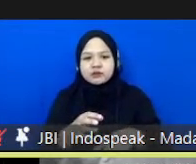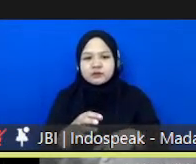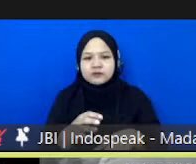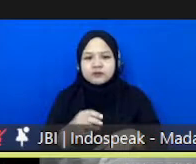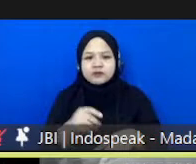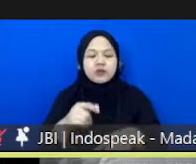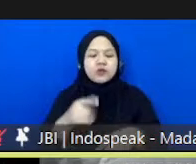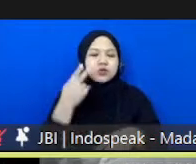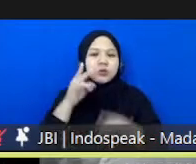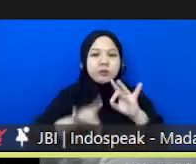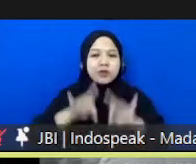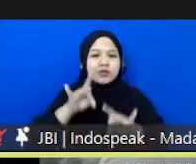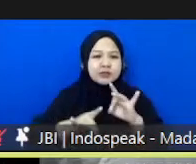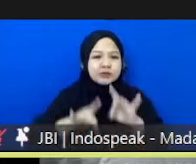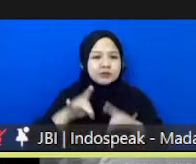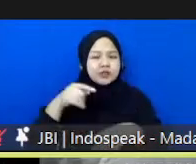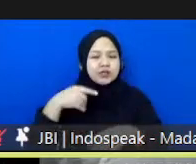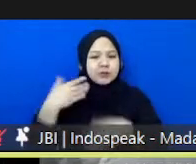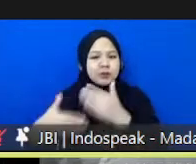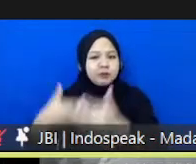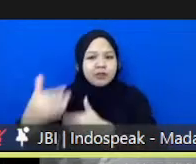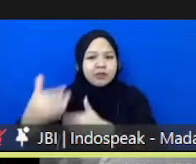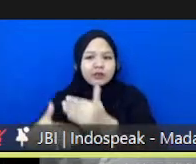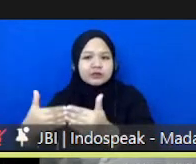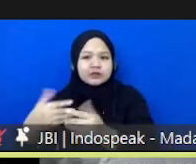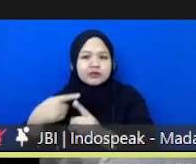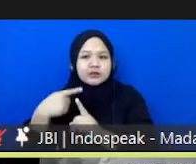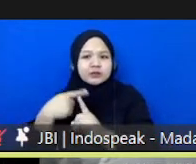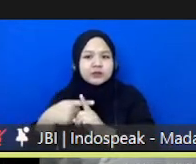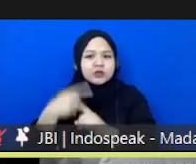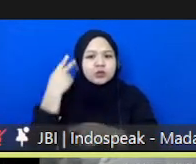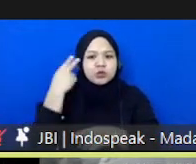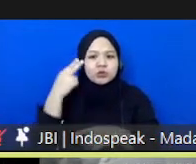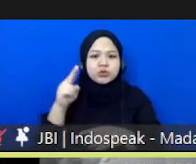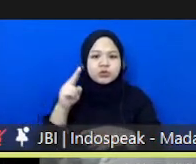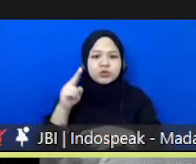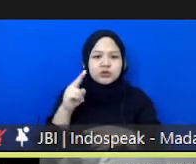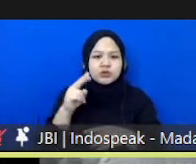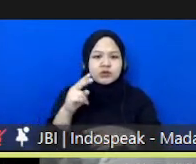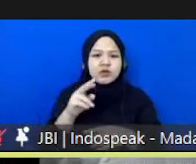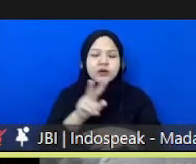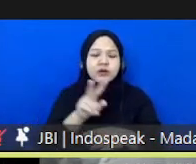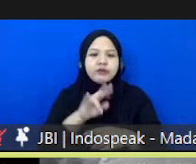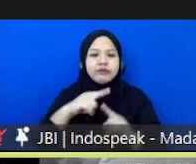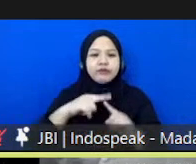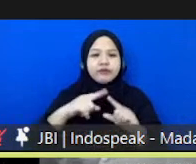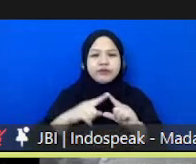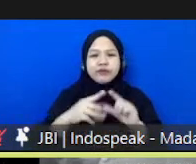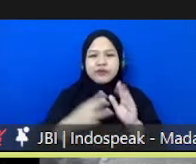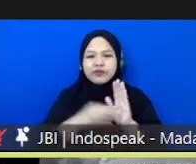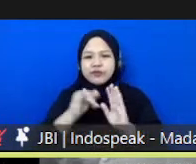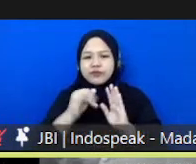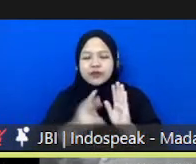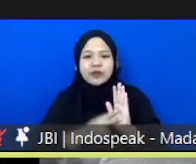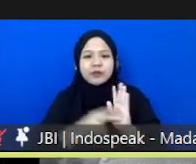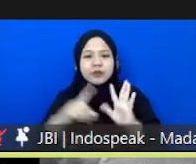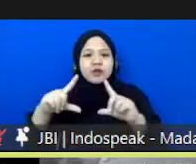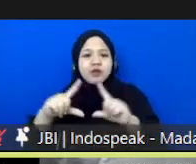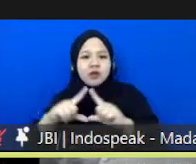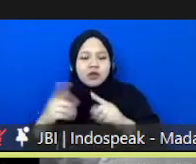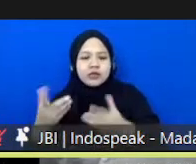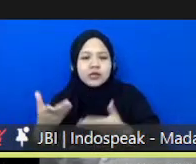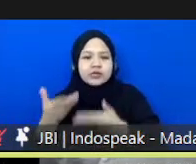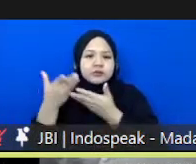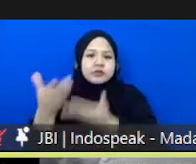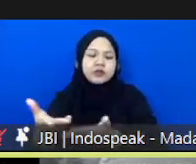management, food supplementation, and also vitamin A supplementation. So even in 2020, a lot of the posyandu